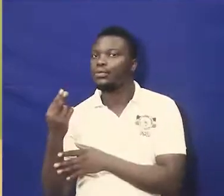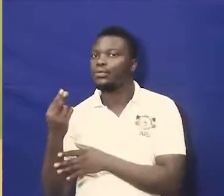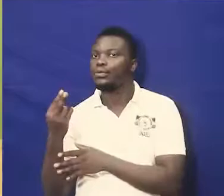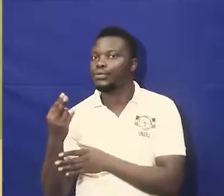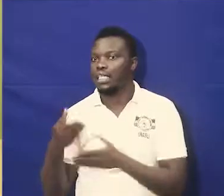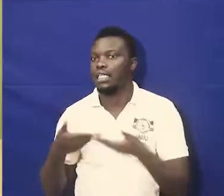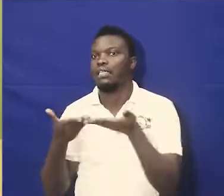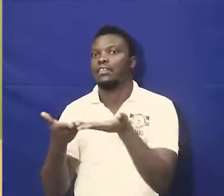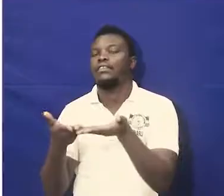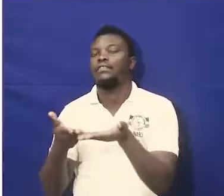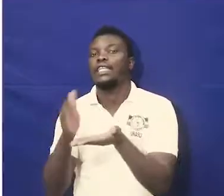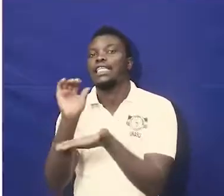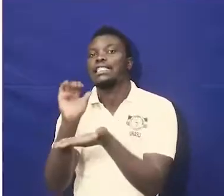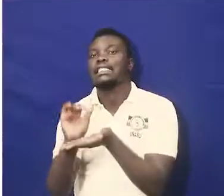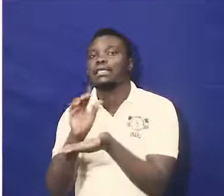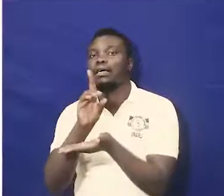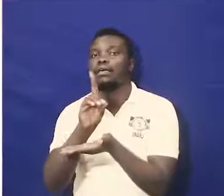given,